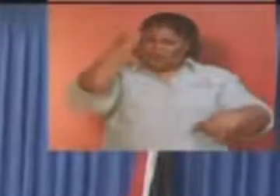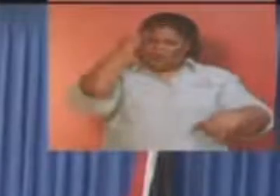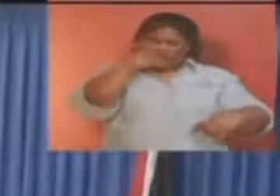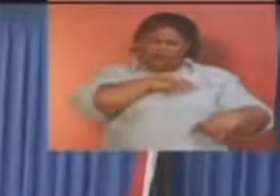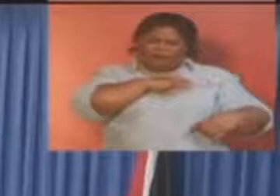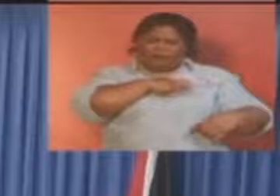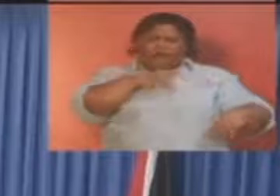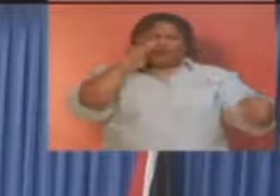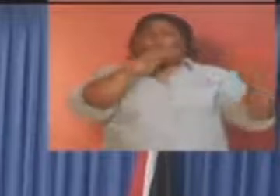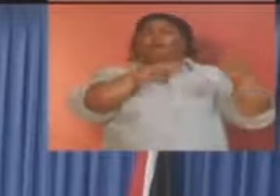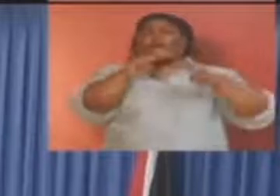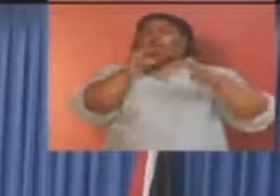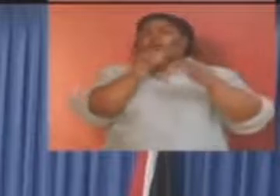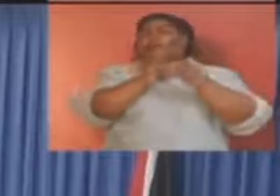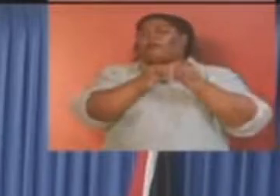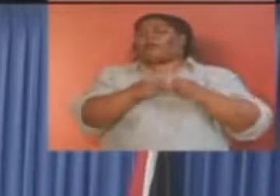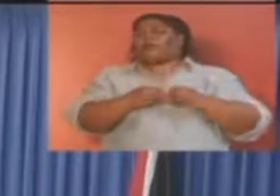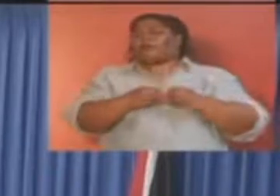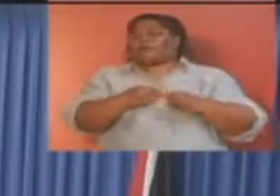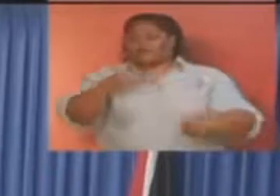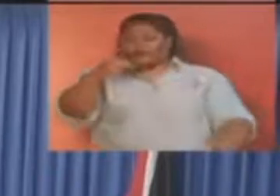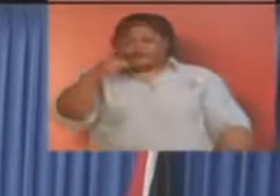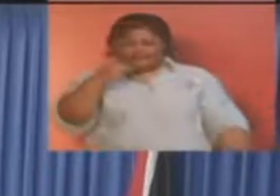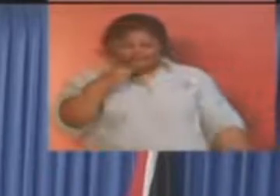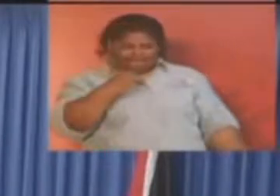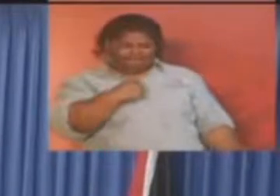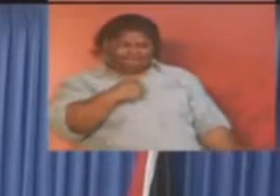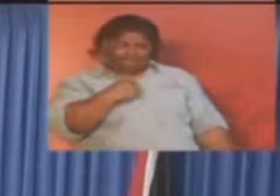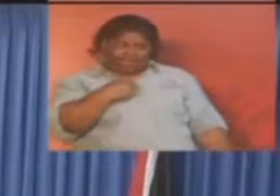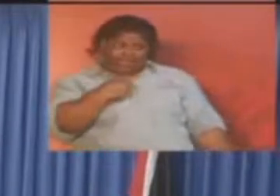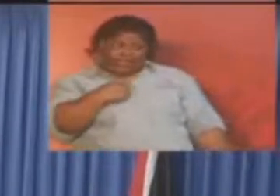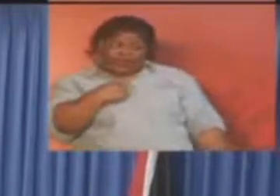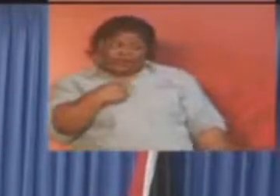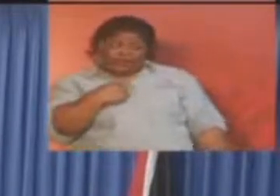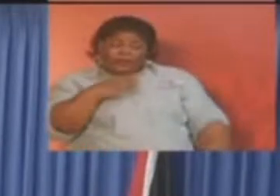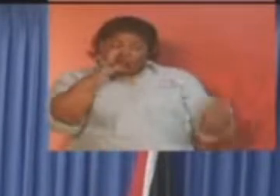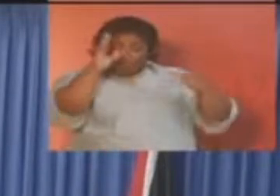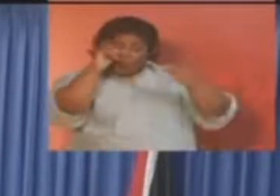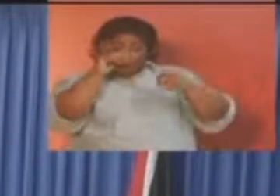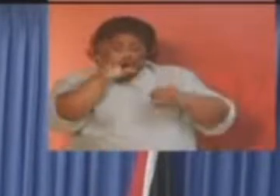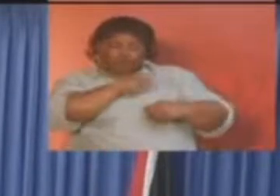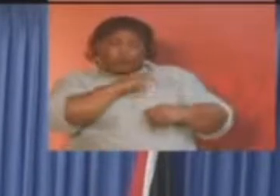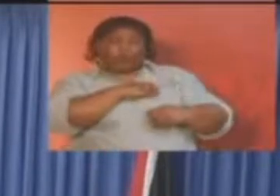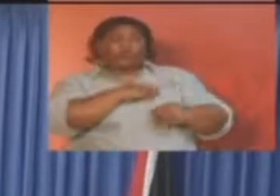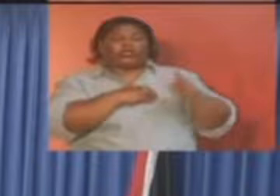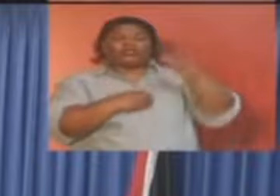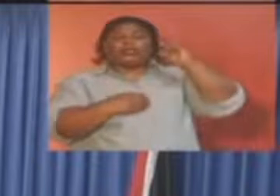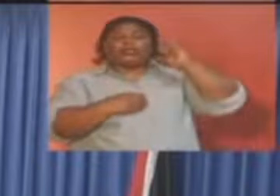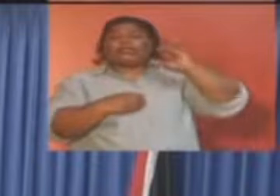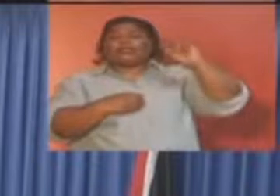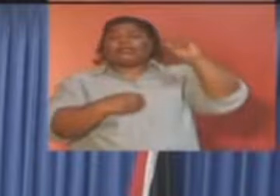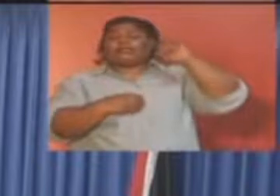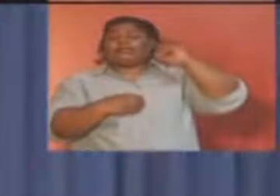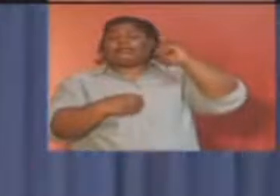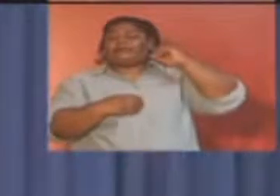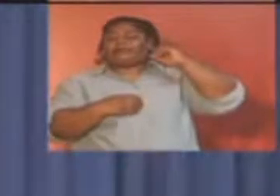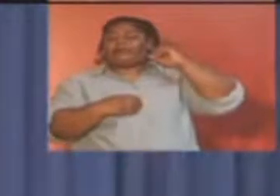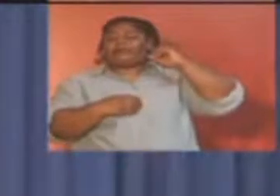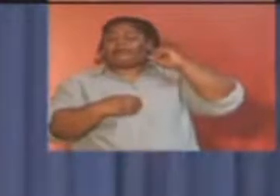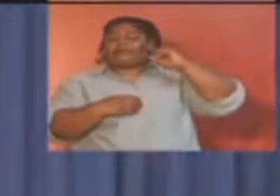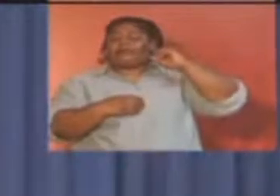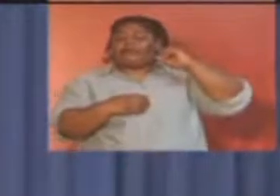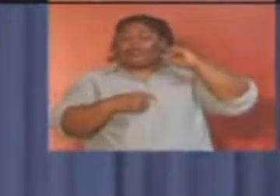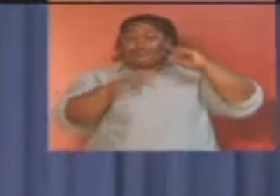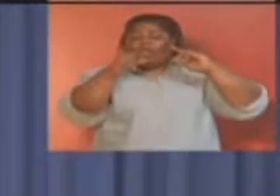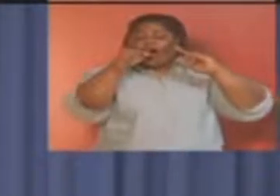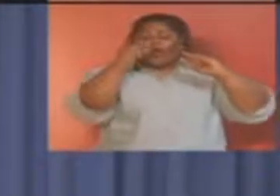I trust that the police is hearing you, and if in fact there are people breaking the law, well, then we expect to